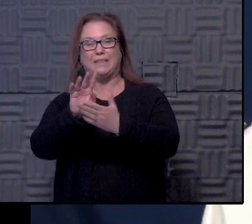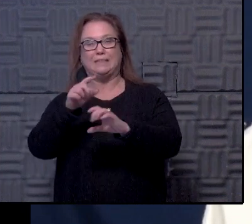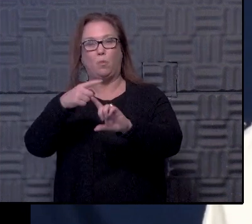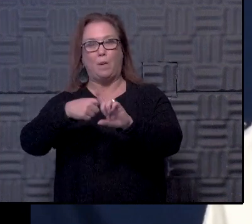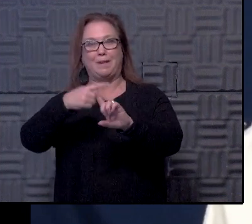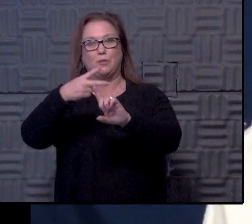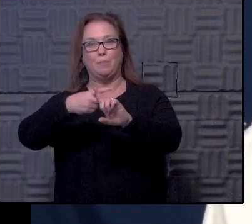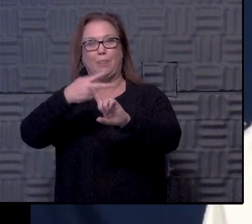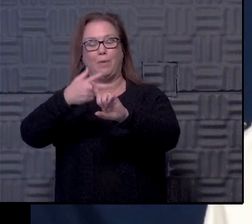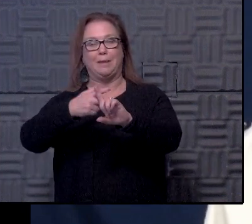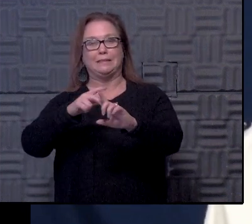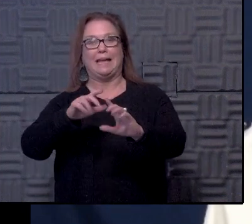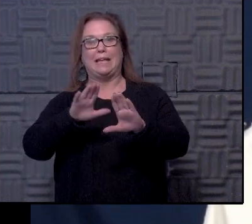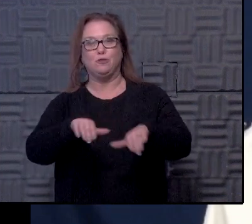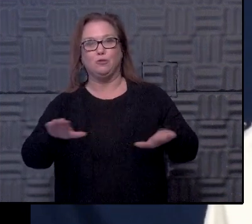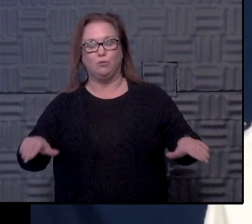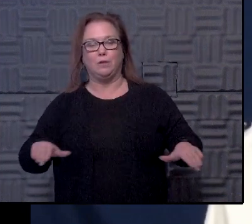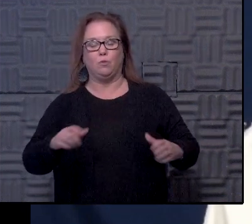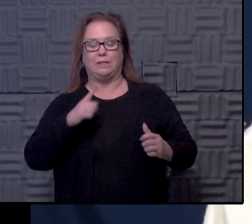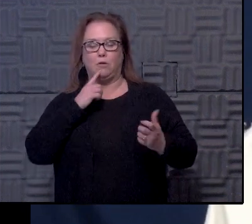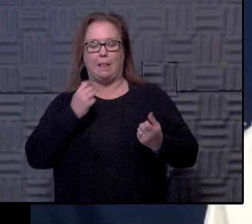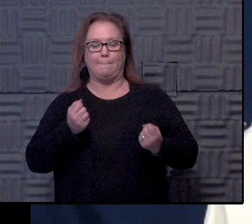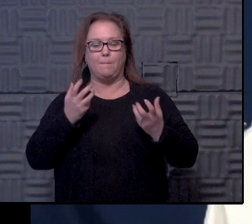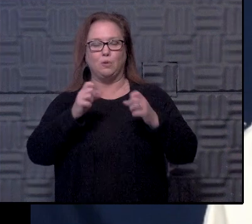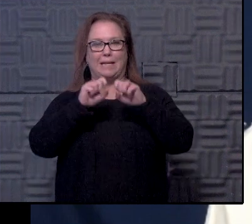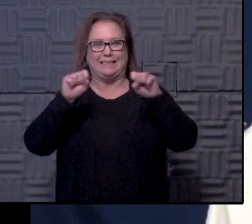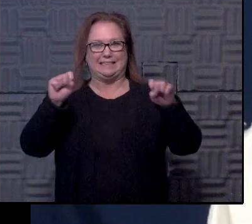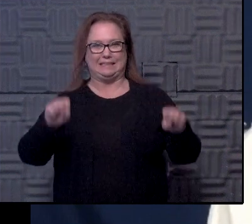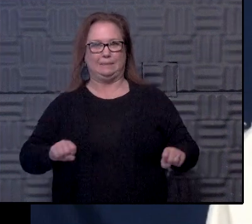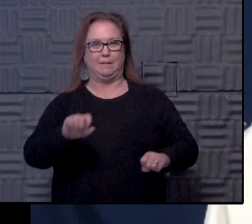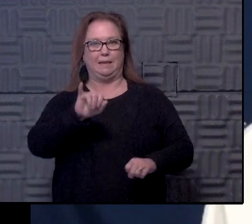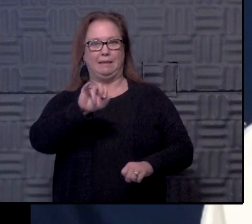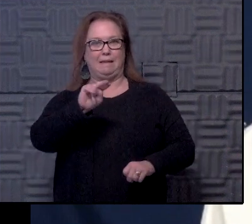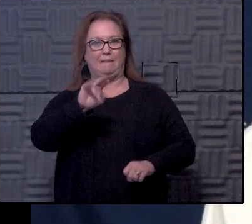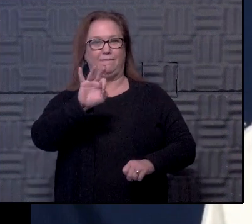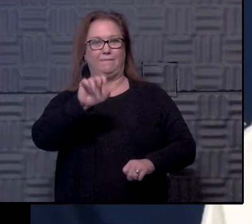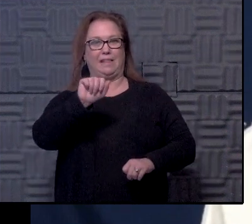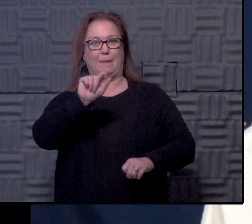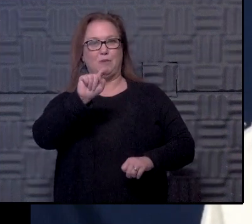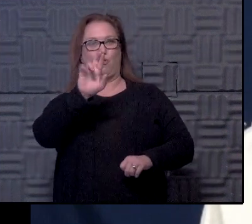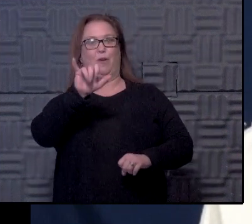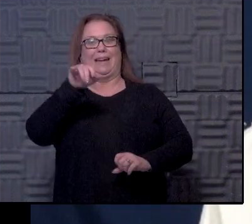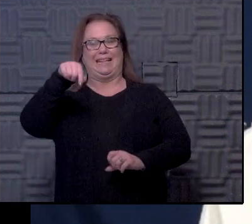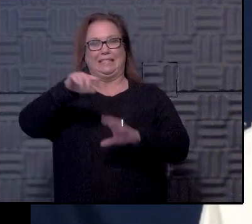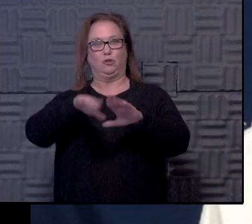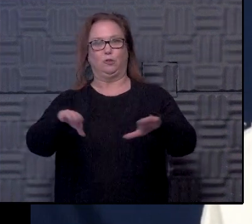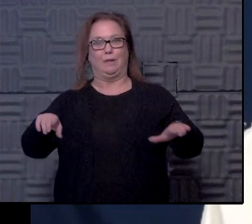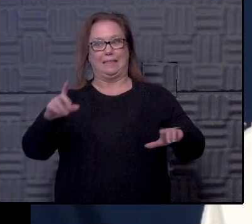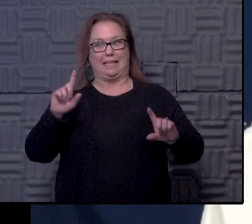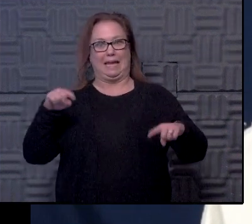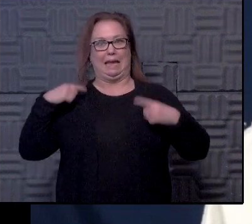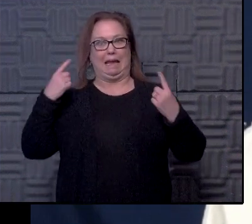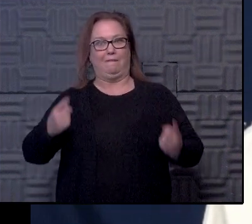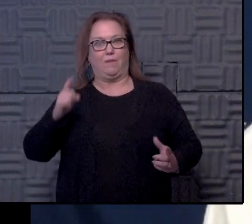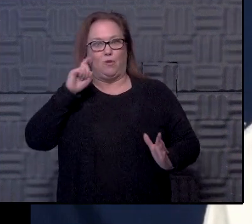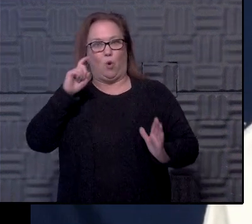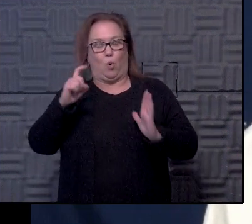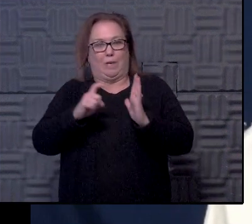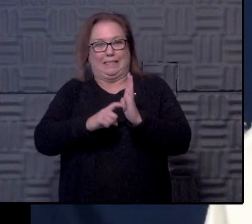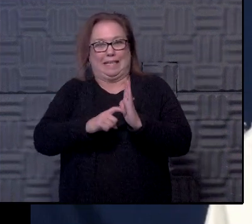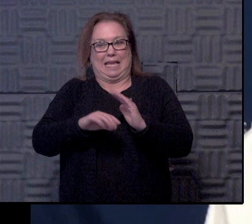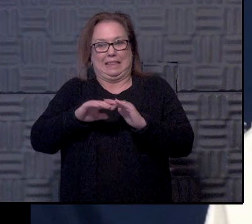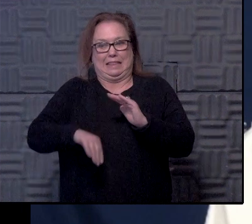called multi-system inflammatory syndrome in children, that they have seen more in the last month than they had seen in